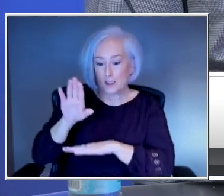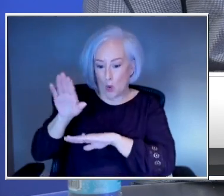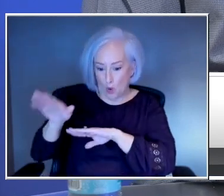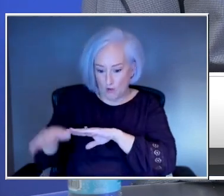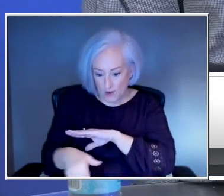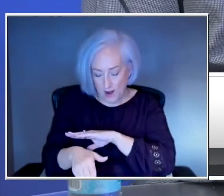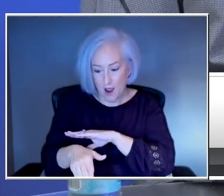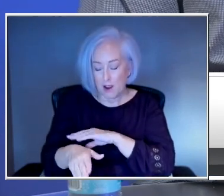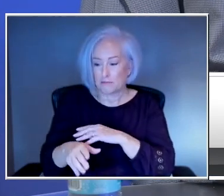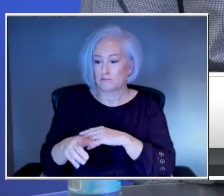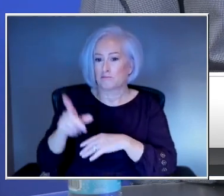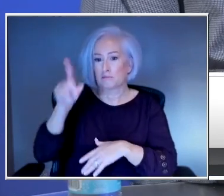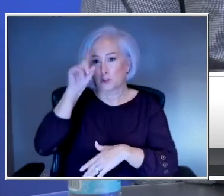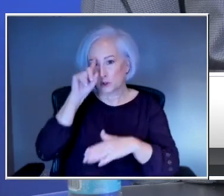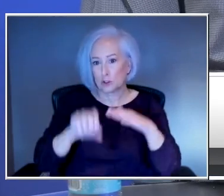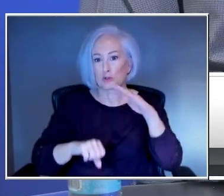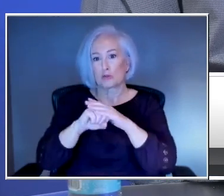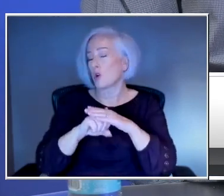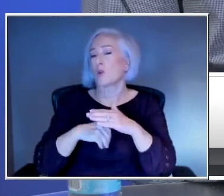next morning, and but